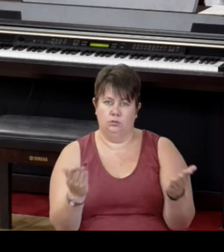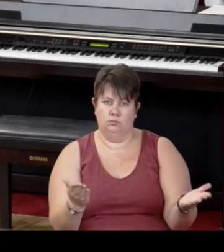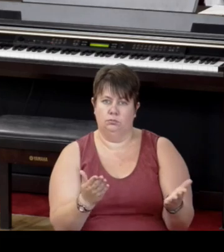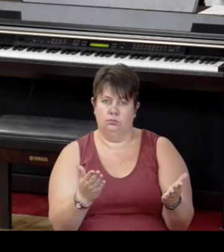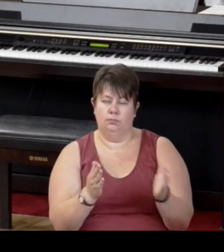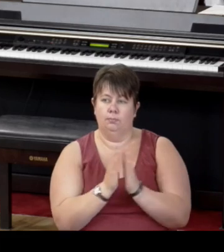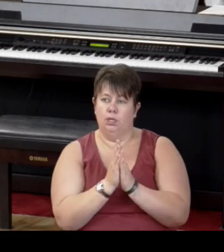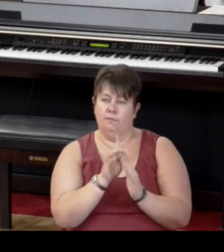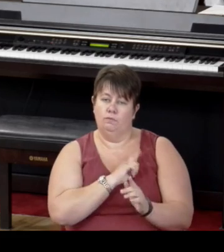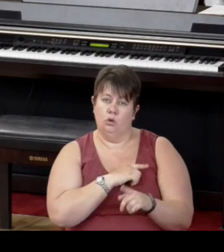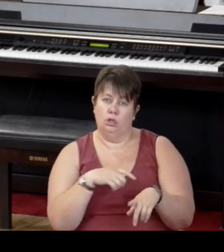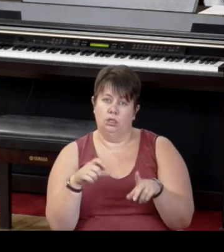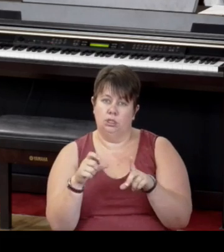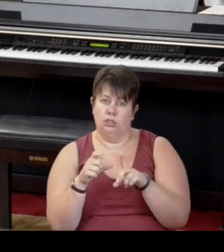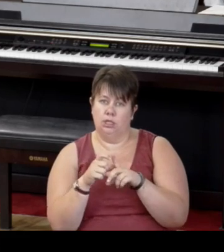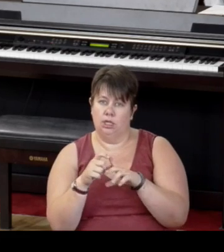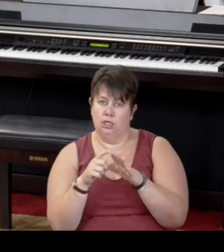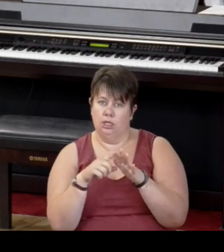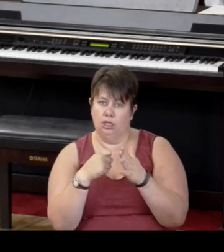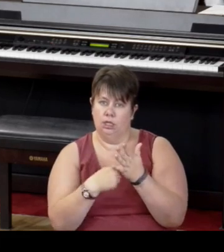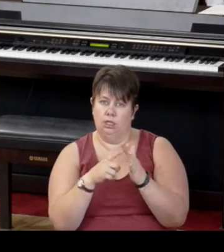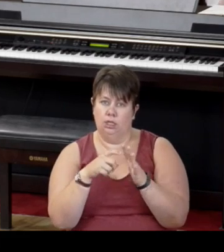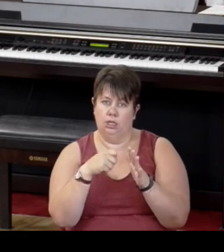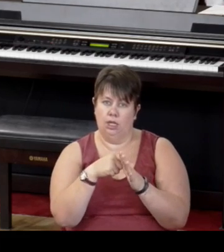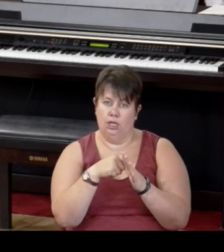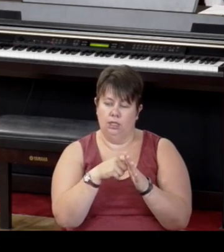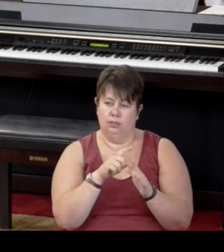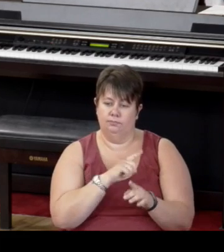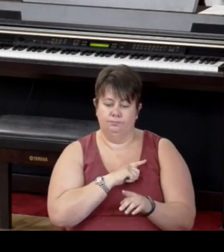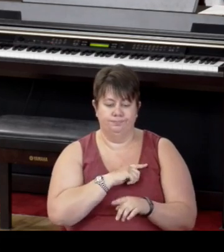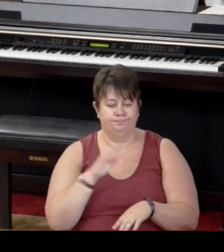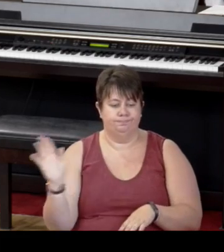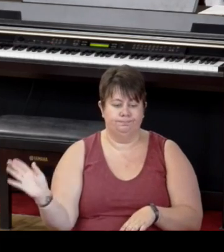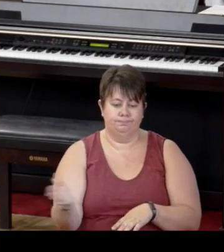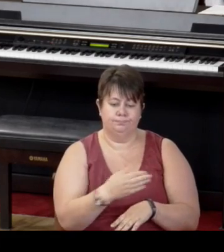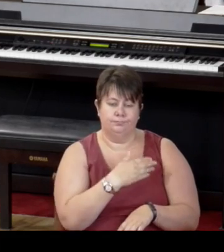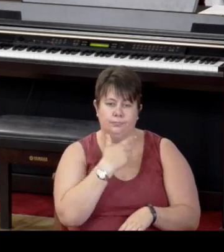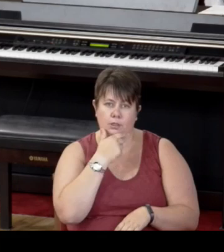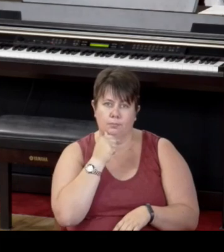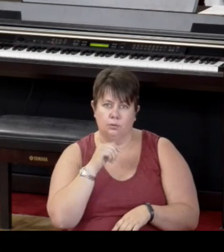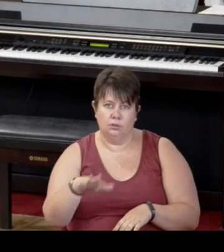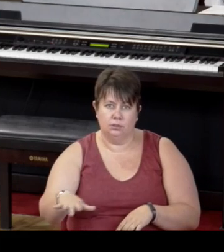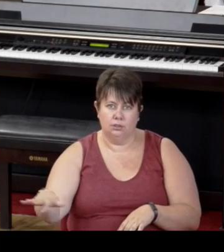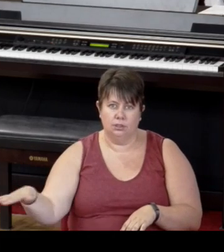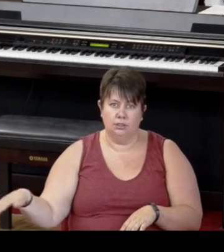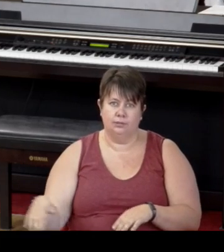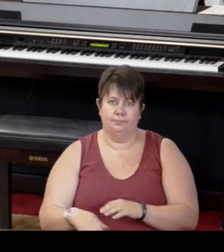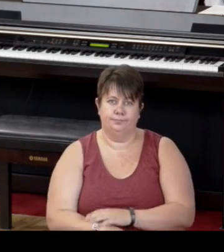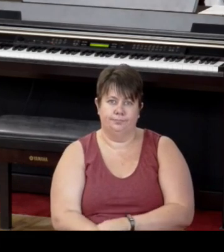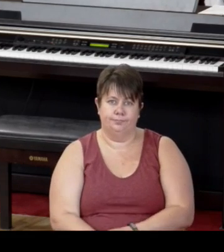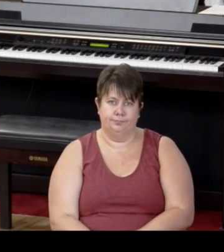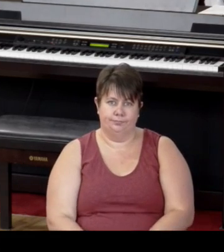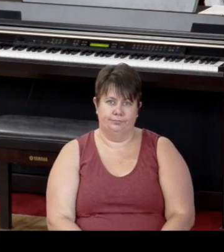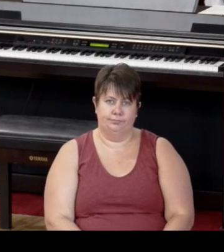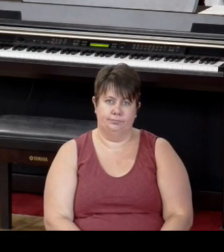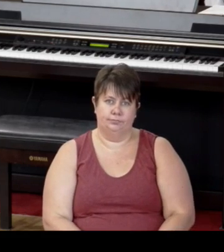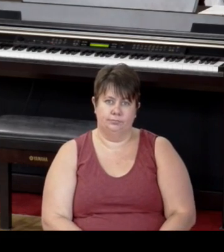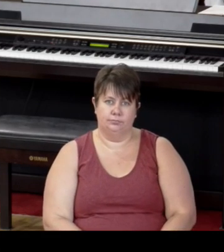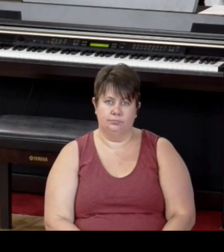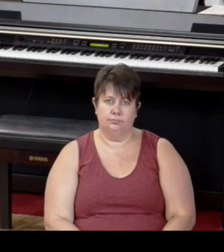Derek and keep him and the boys in mind. It's a great opportunity for Derek to be able to share with these young men, so remember them all in